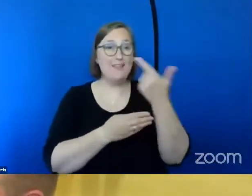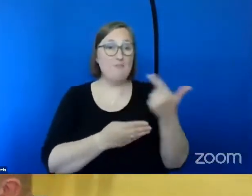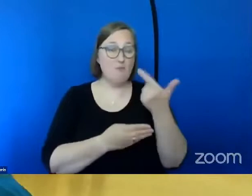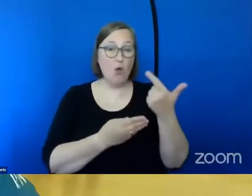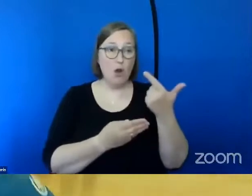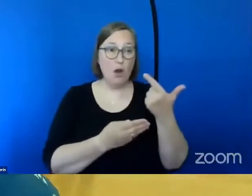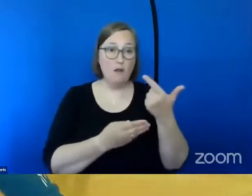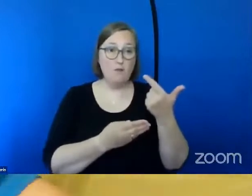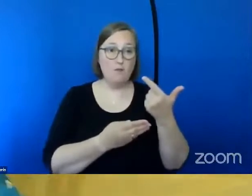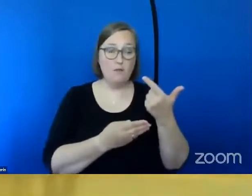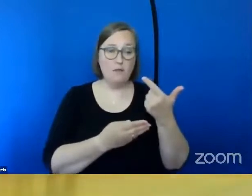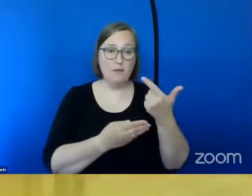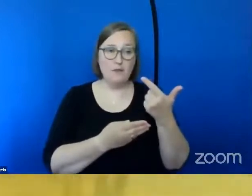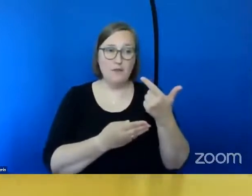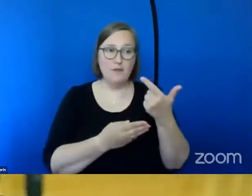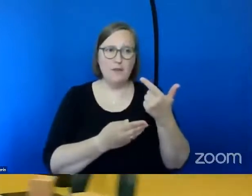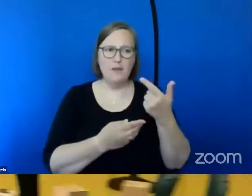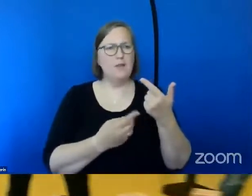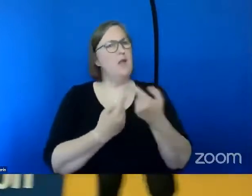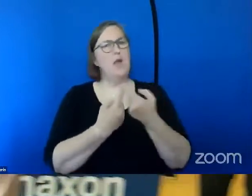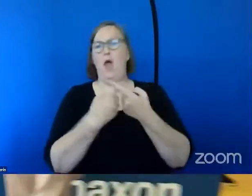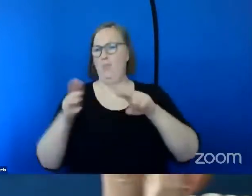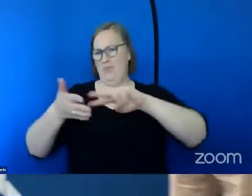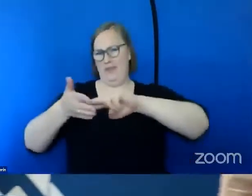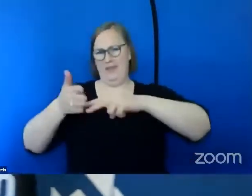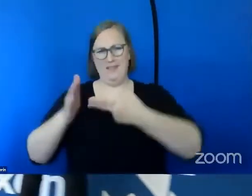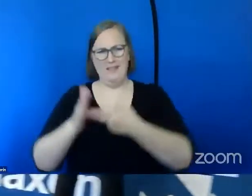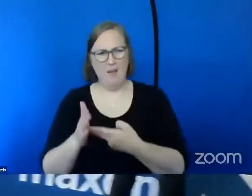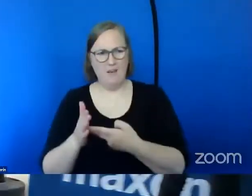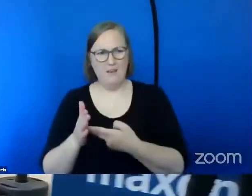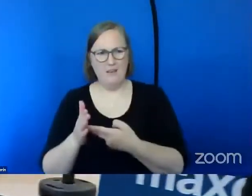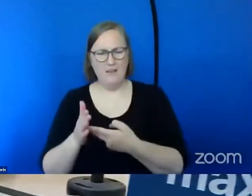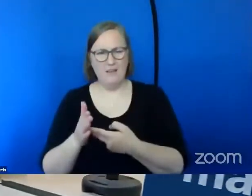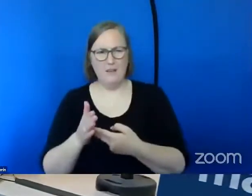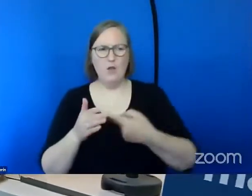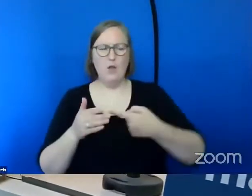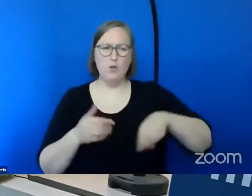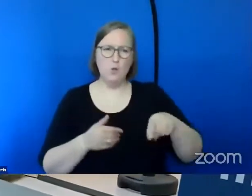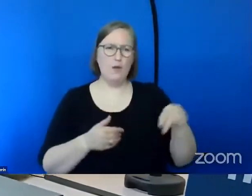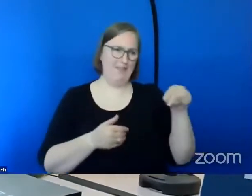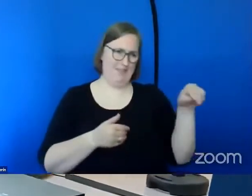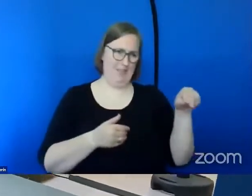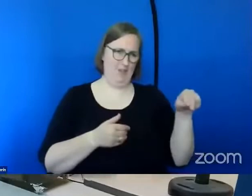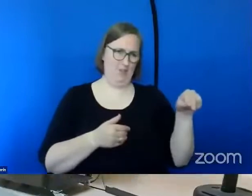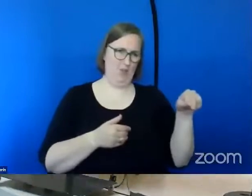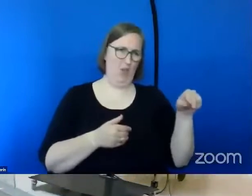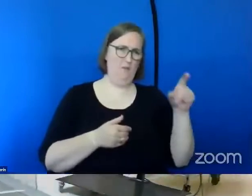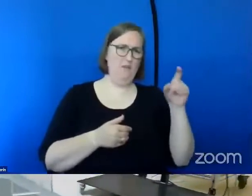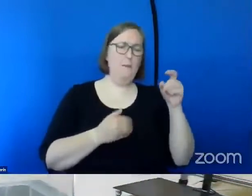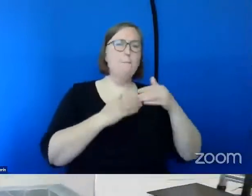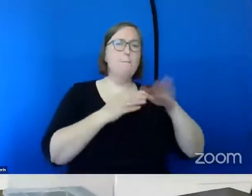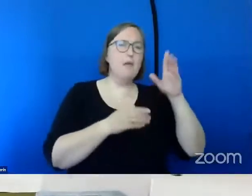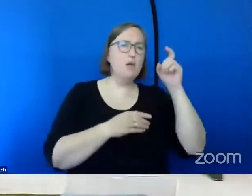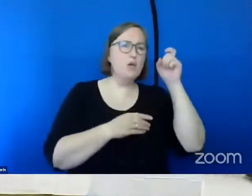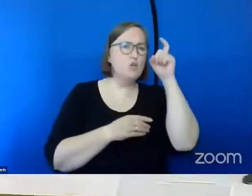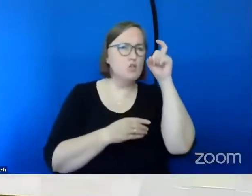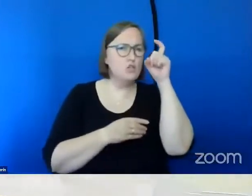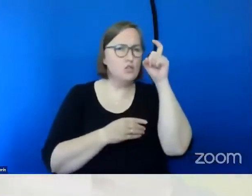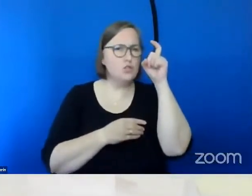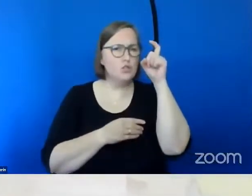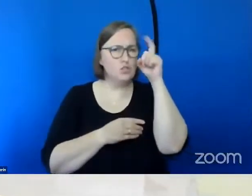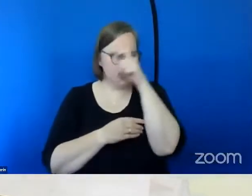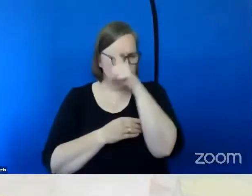apparatus till last. He's still got that Lego brick, he's still got that marble, which has been tough for most. It's the pen next on the